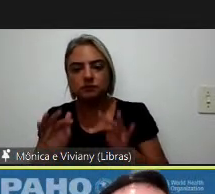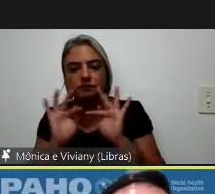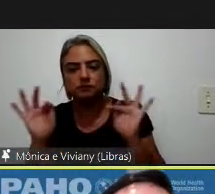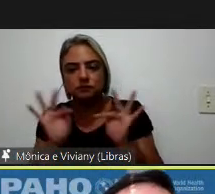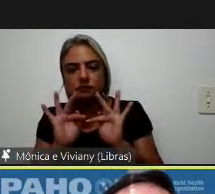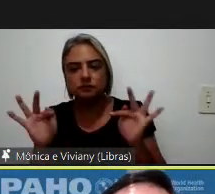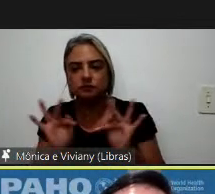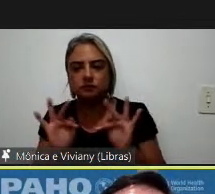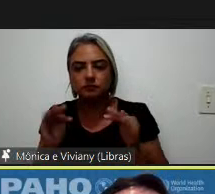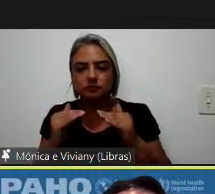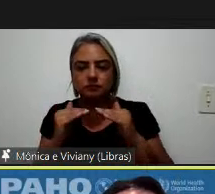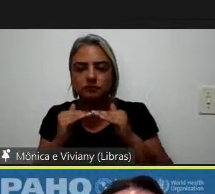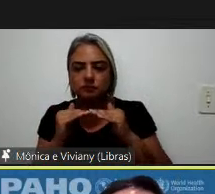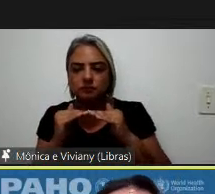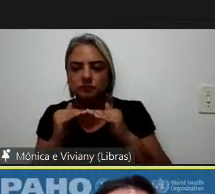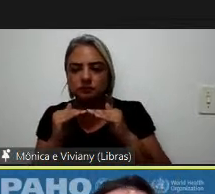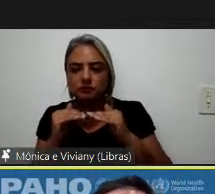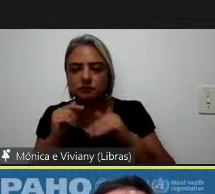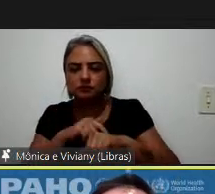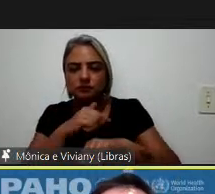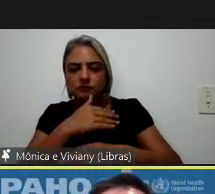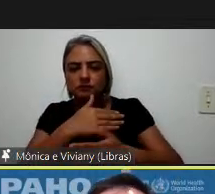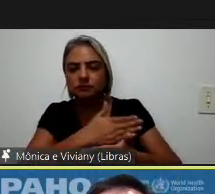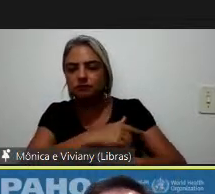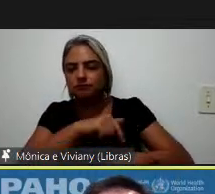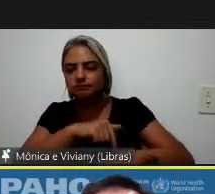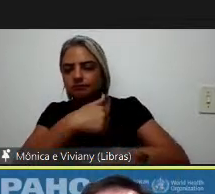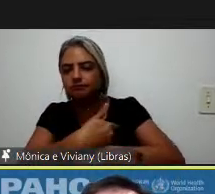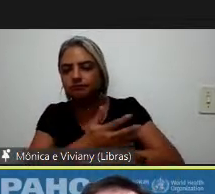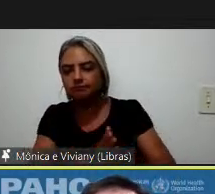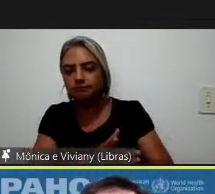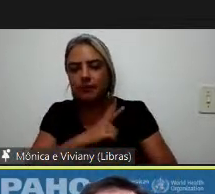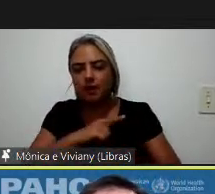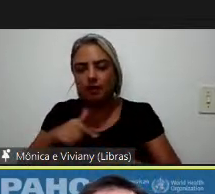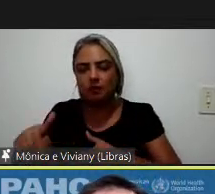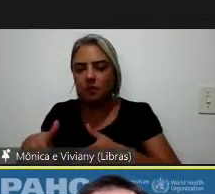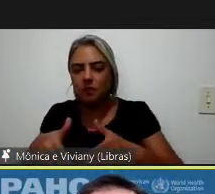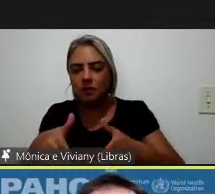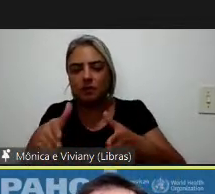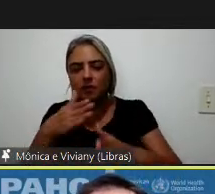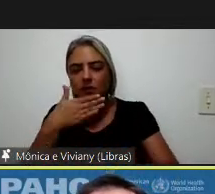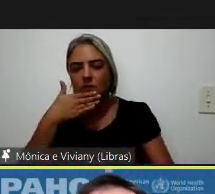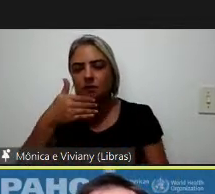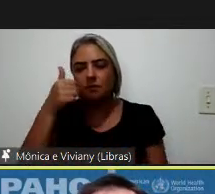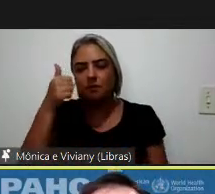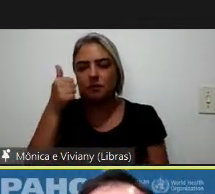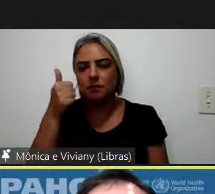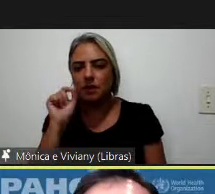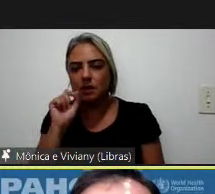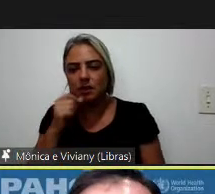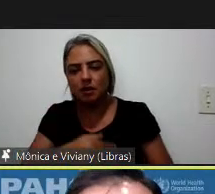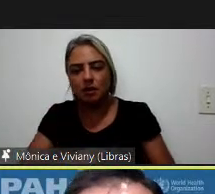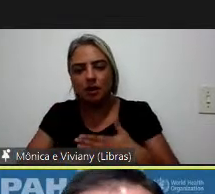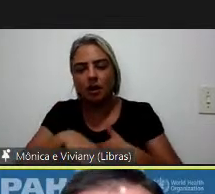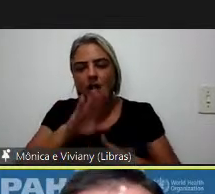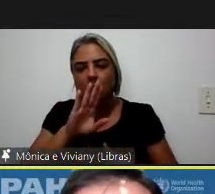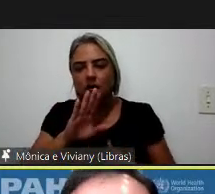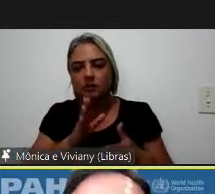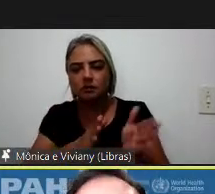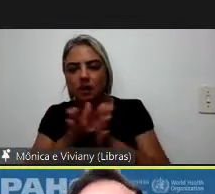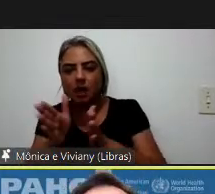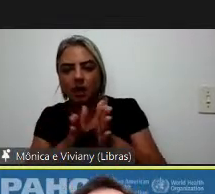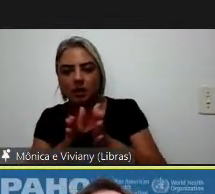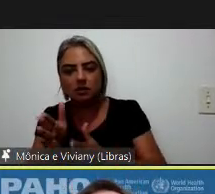within this simple roadmap that I present here, that we have a path to improve